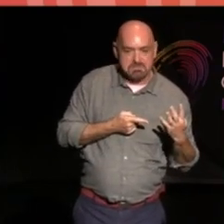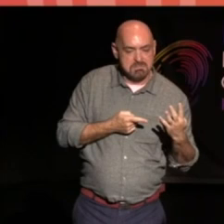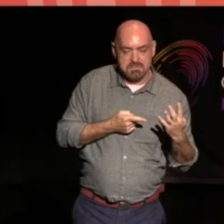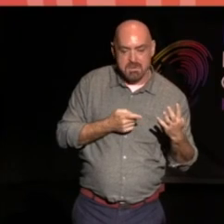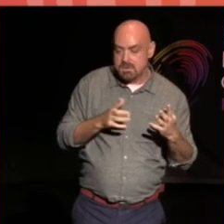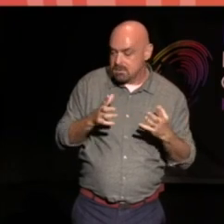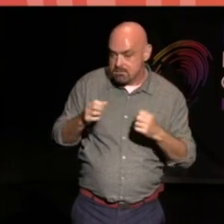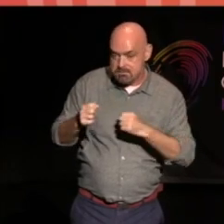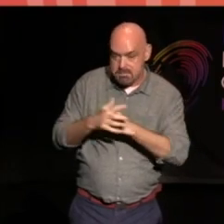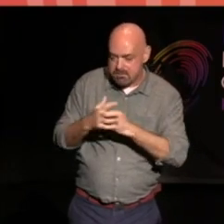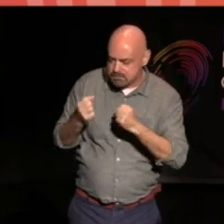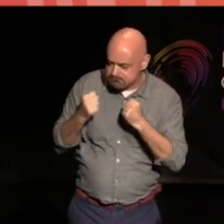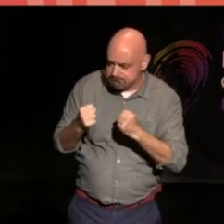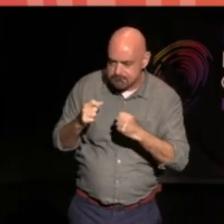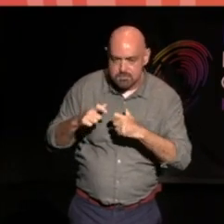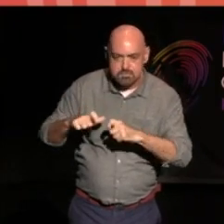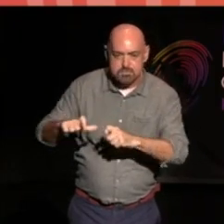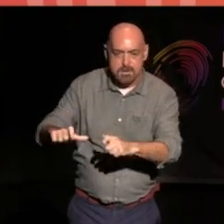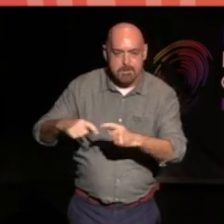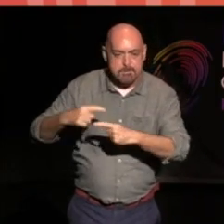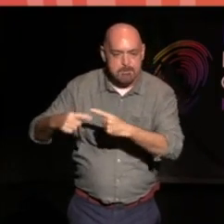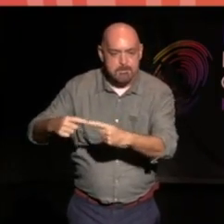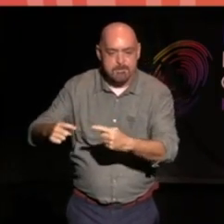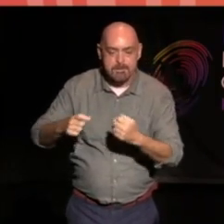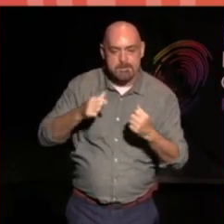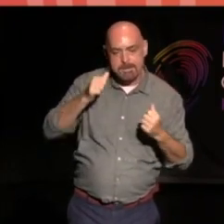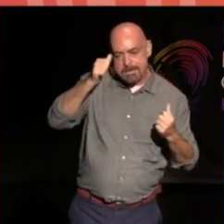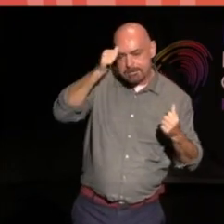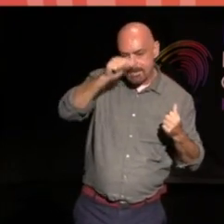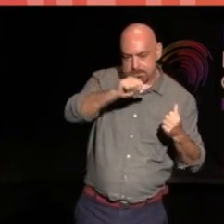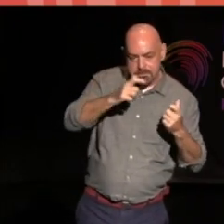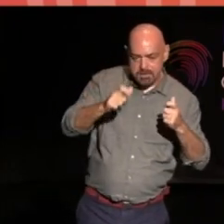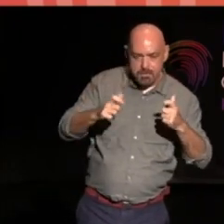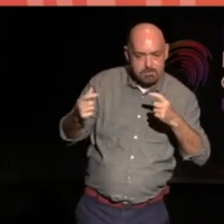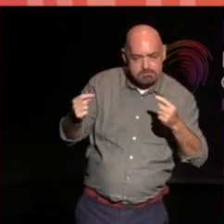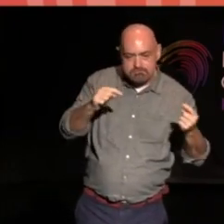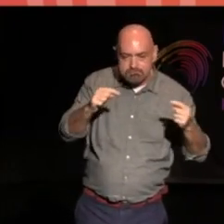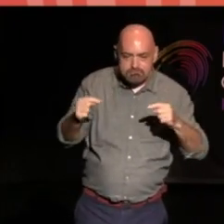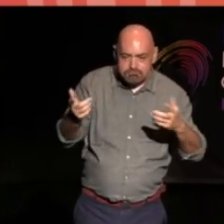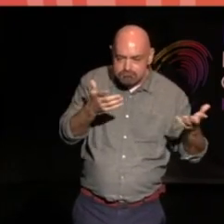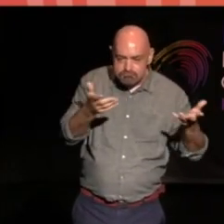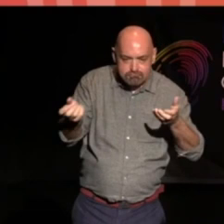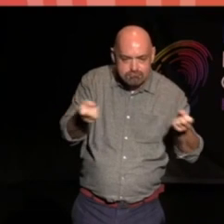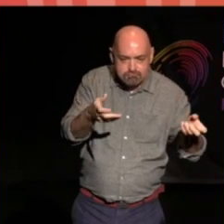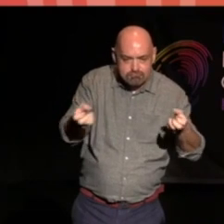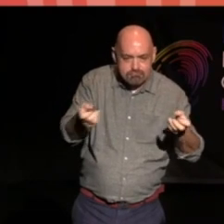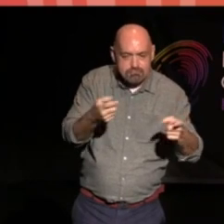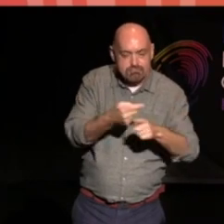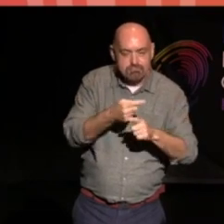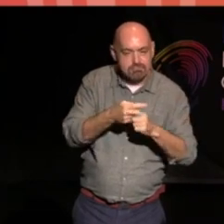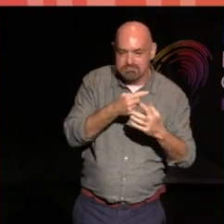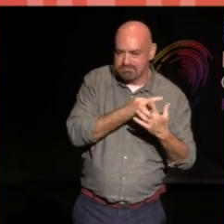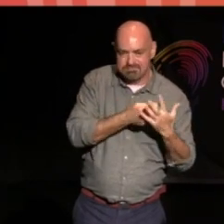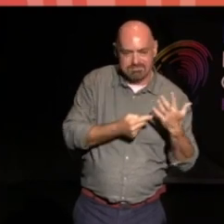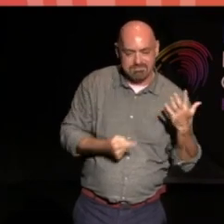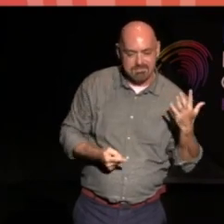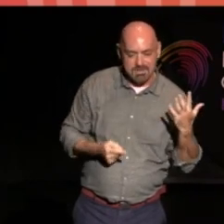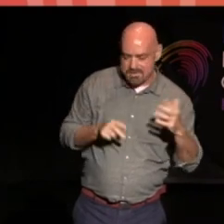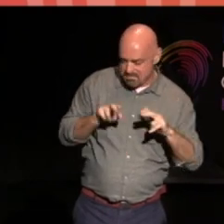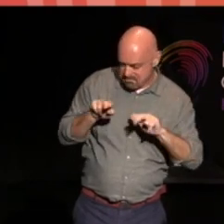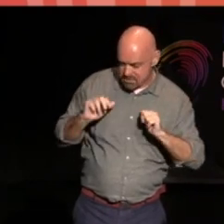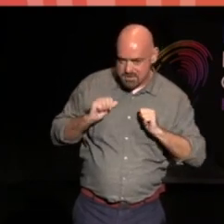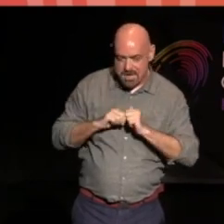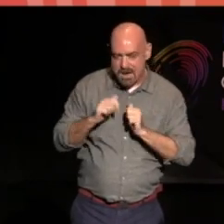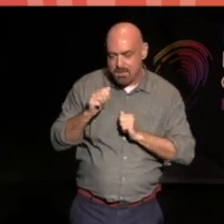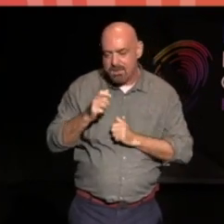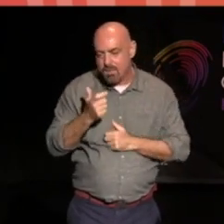of our marriages, the intelligence of our public debate, or the integrity of our public officials. It measures neither our